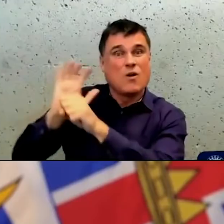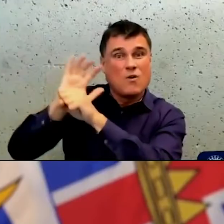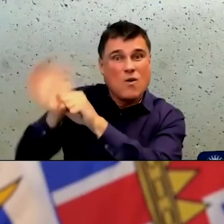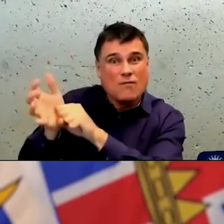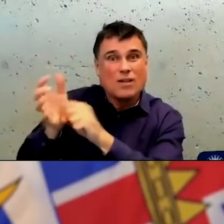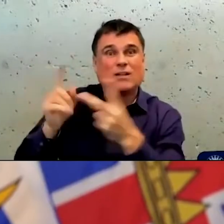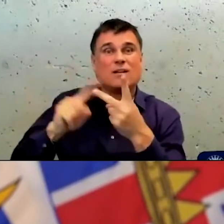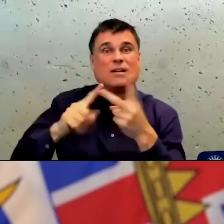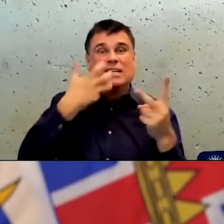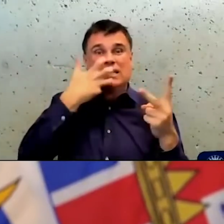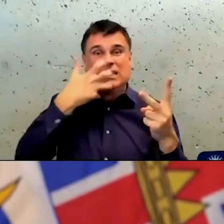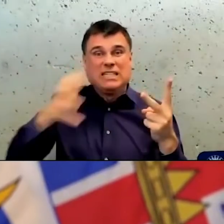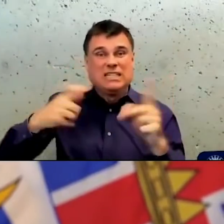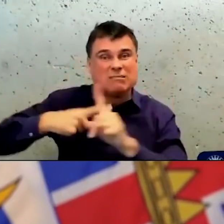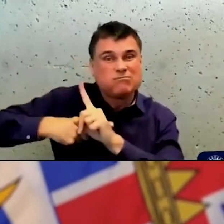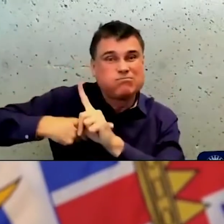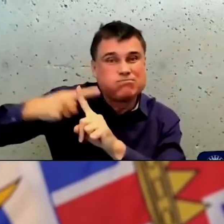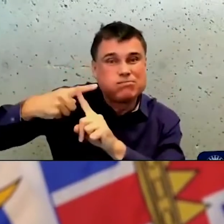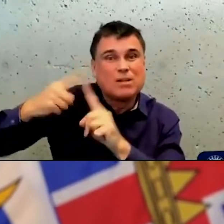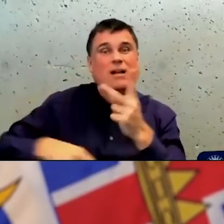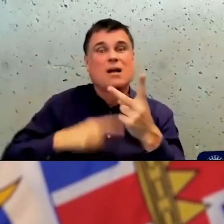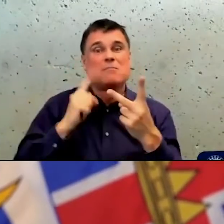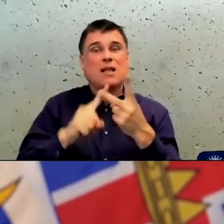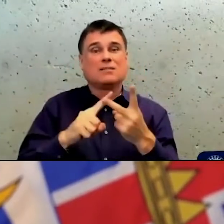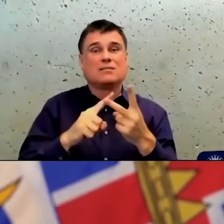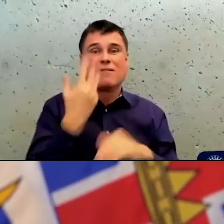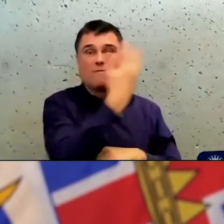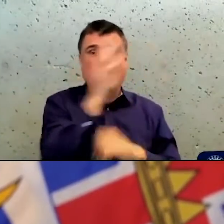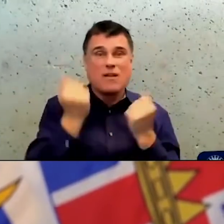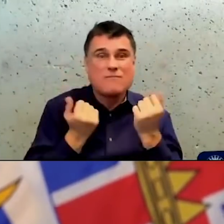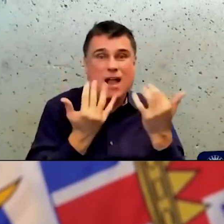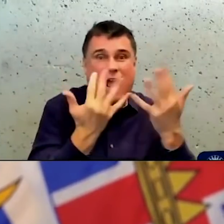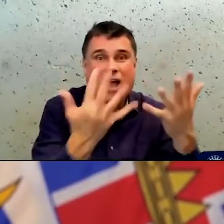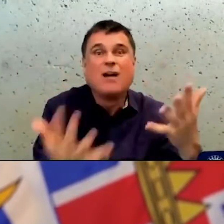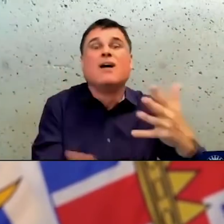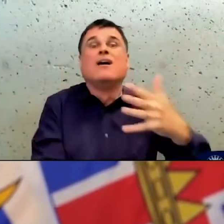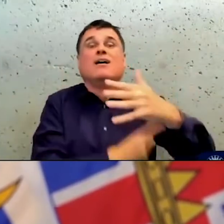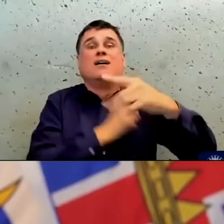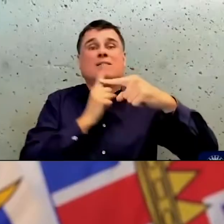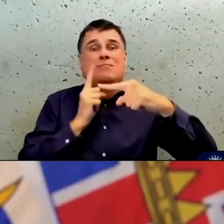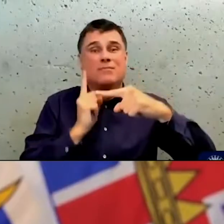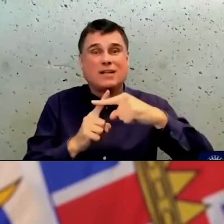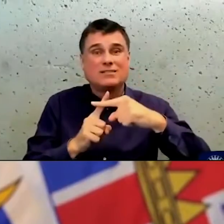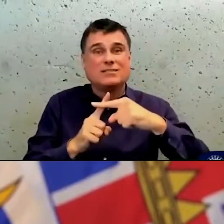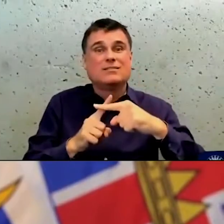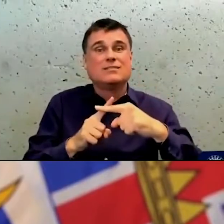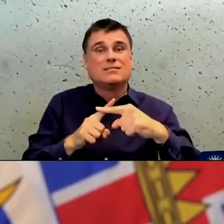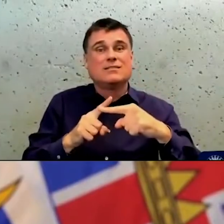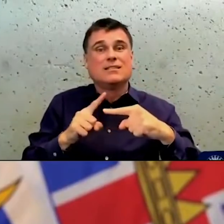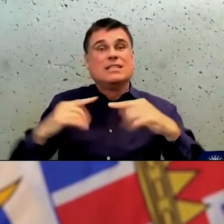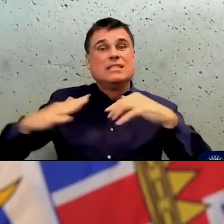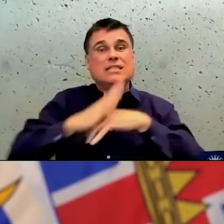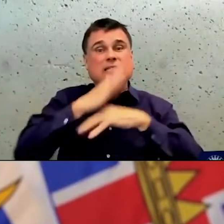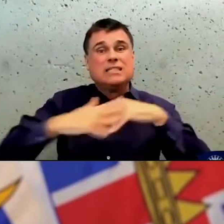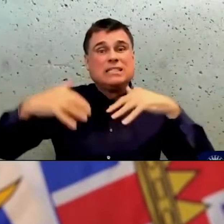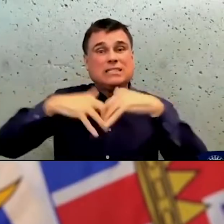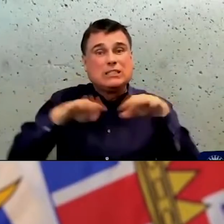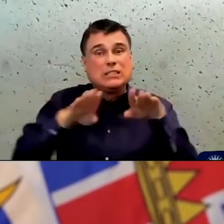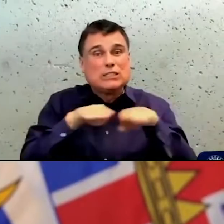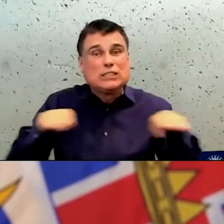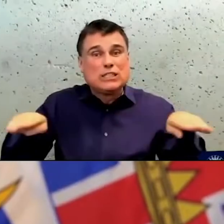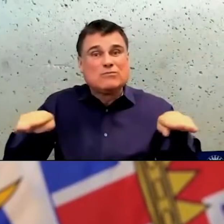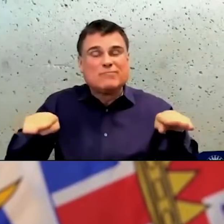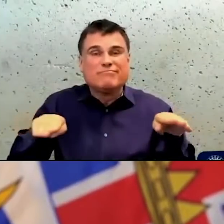smoke to the tragic discovery of unmarked graves of children who didn't return home, and now, of course, to the floods